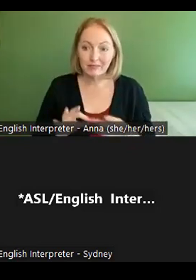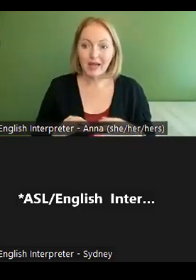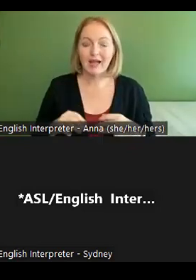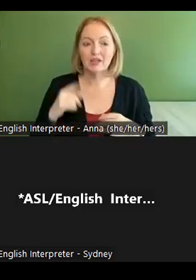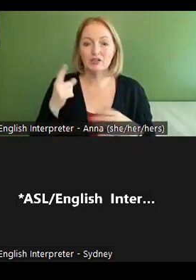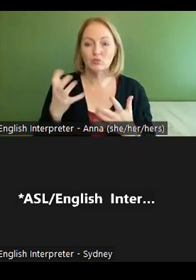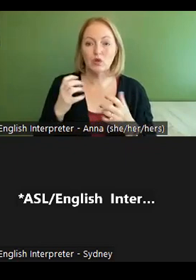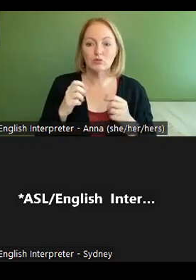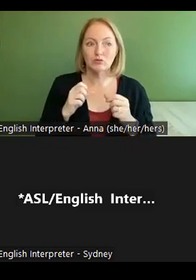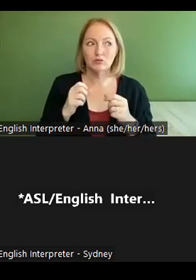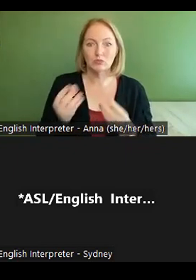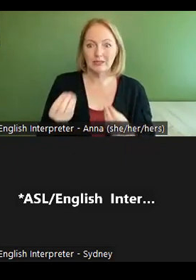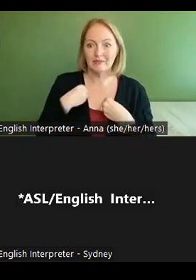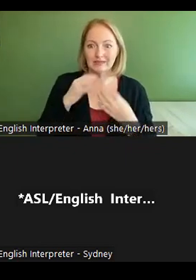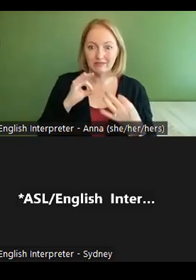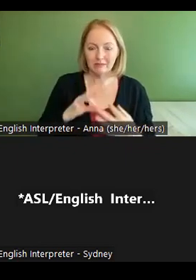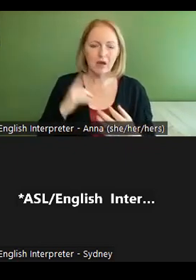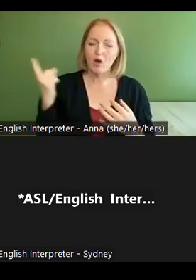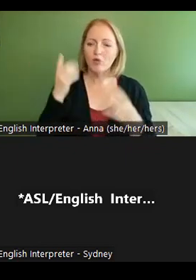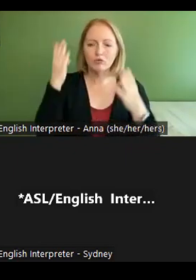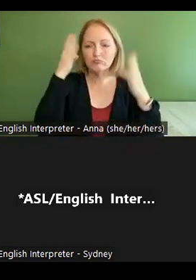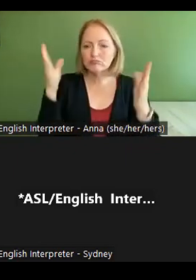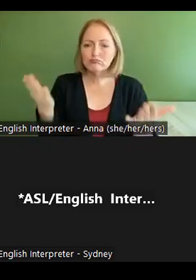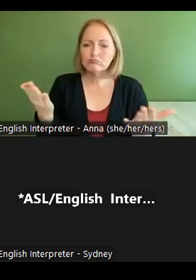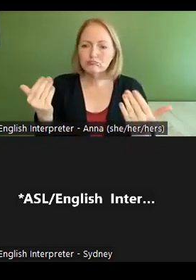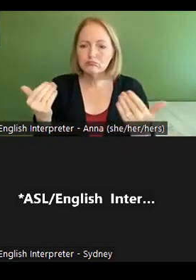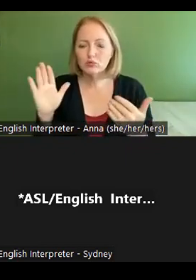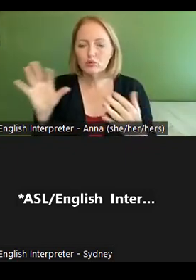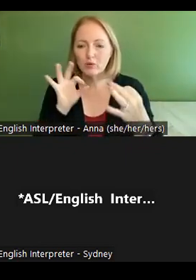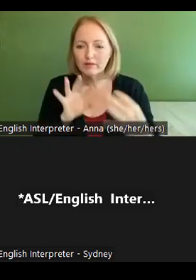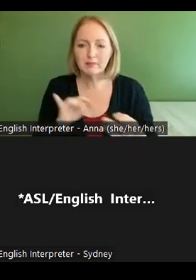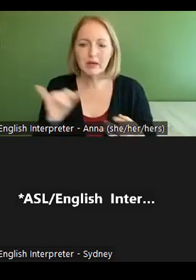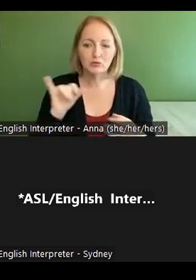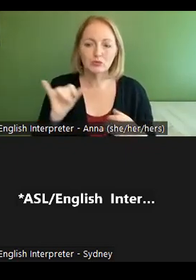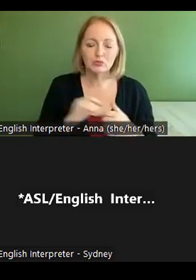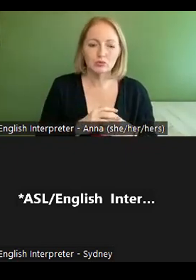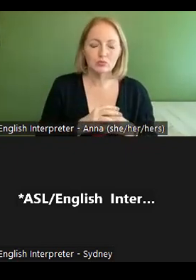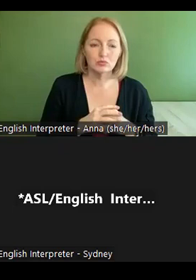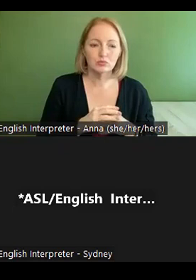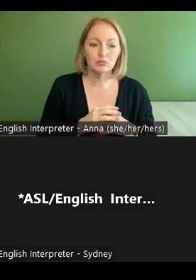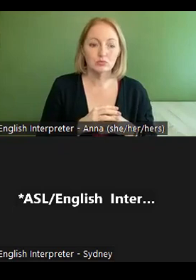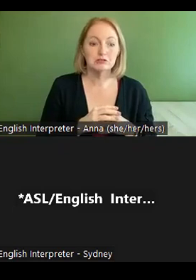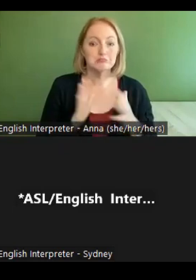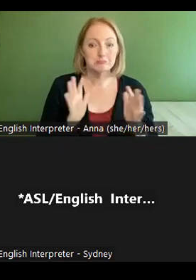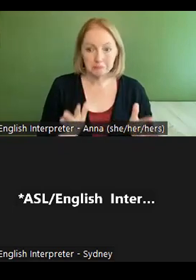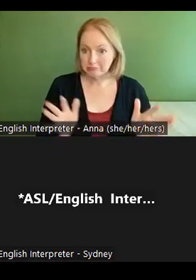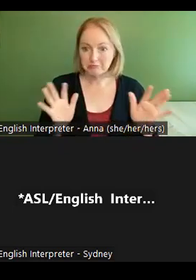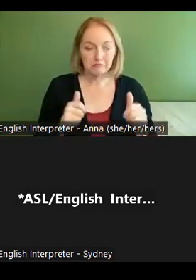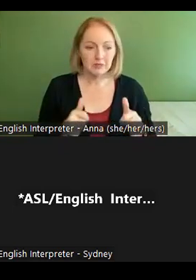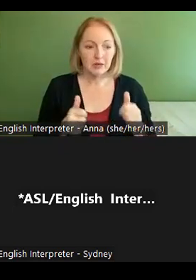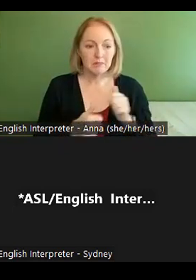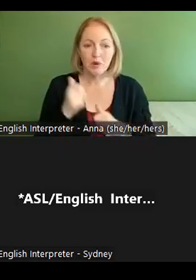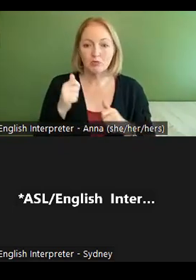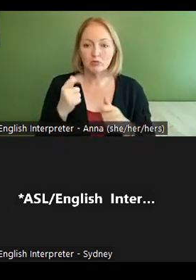would like to continue to provide us, we're always happy to receive that too. So with that, I think most